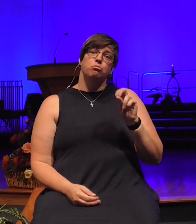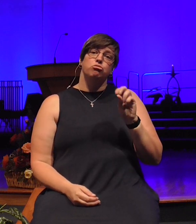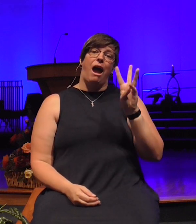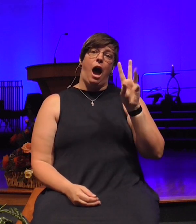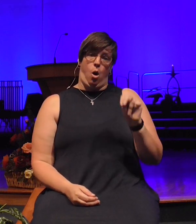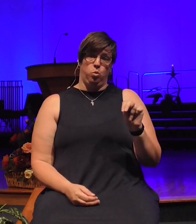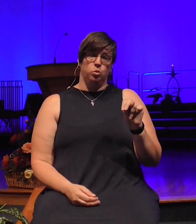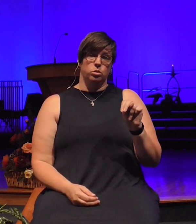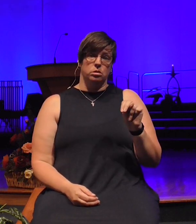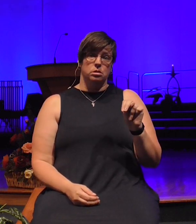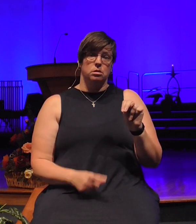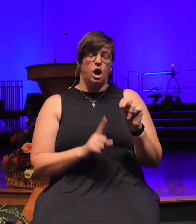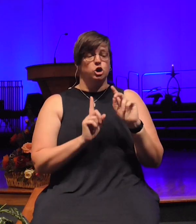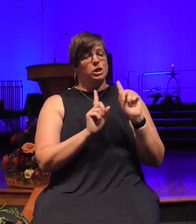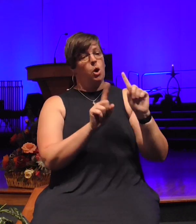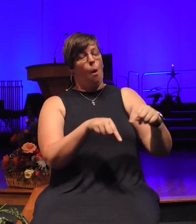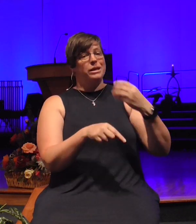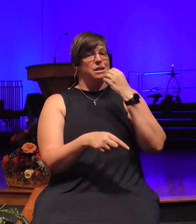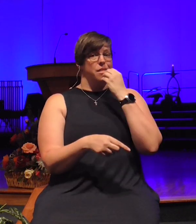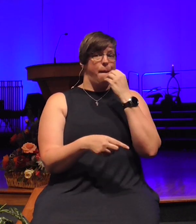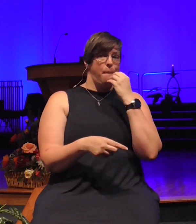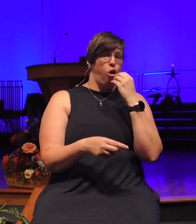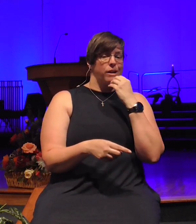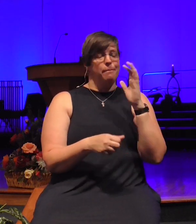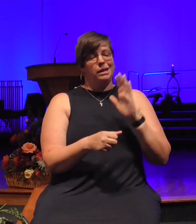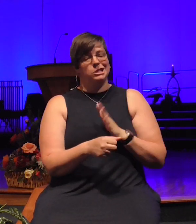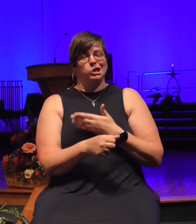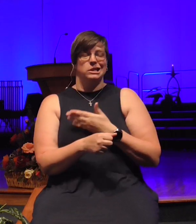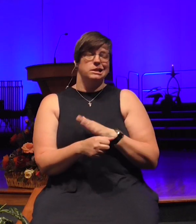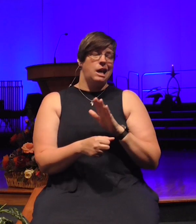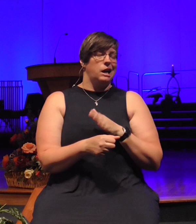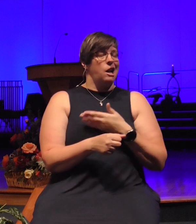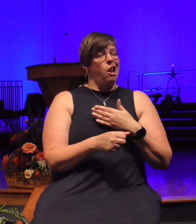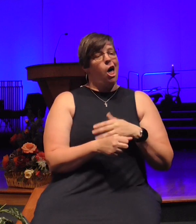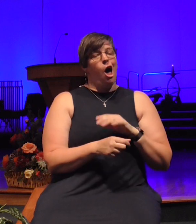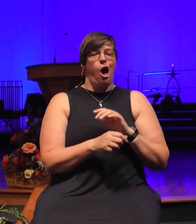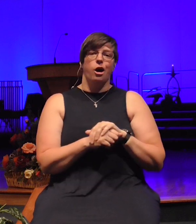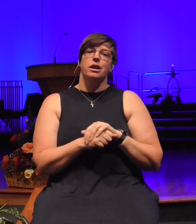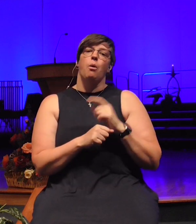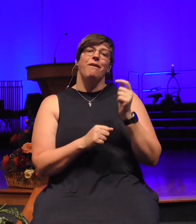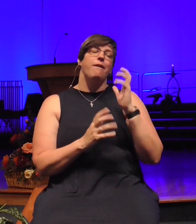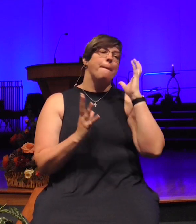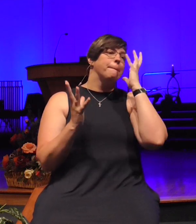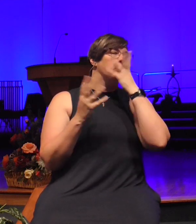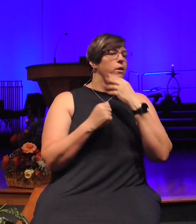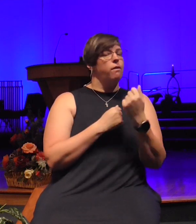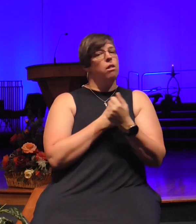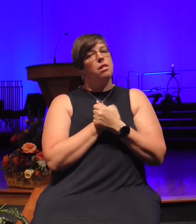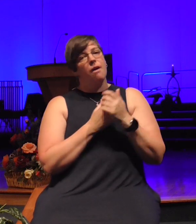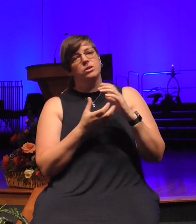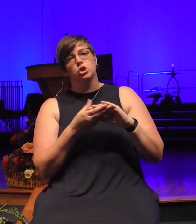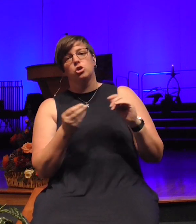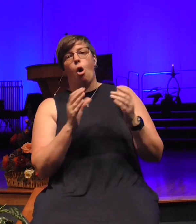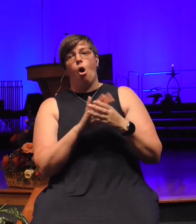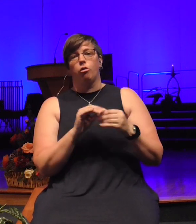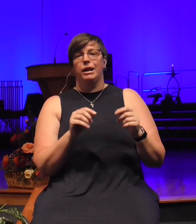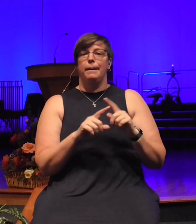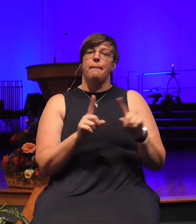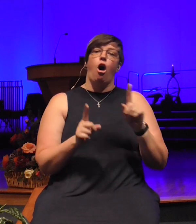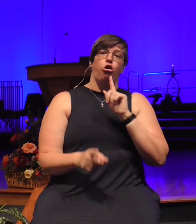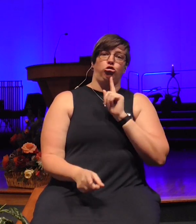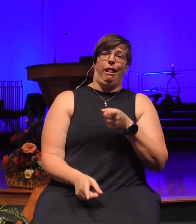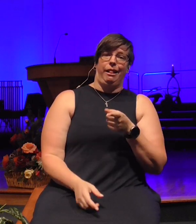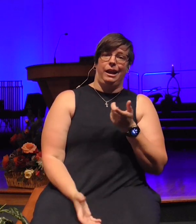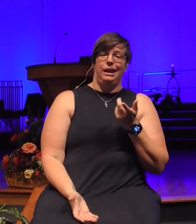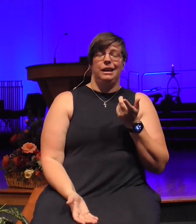she's going to the marketplace, and she's singing in the band, and we have this beautiful love story told, but